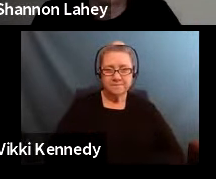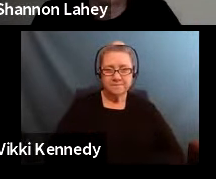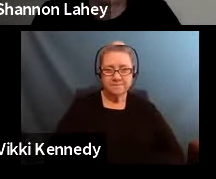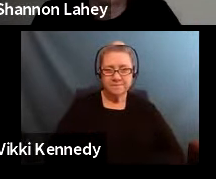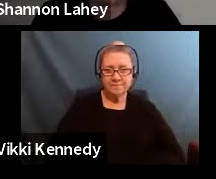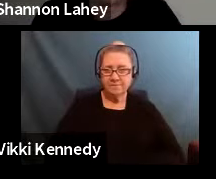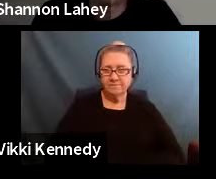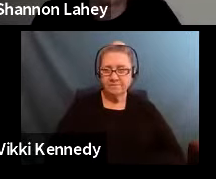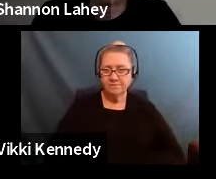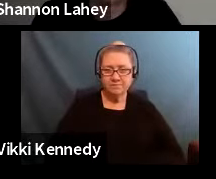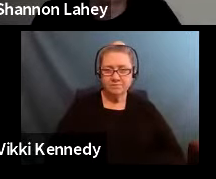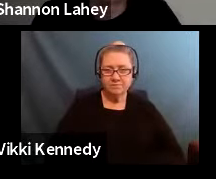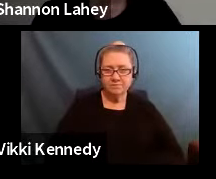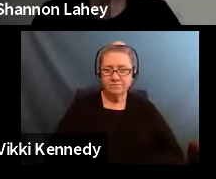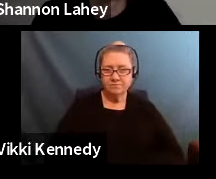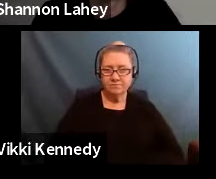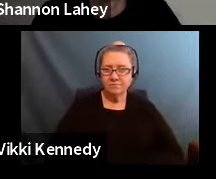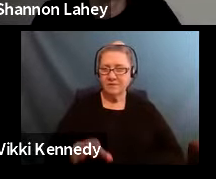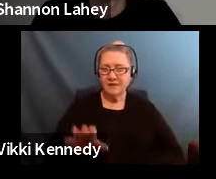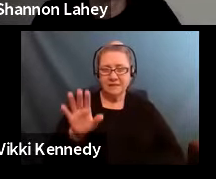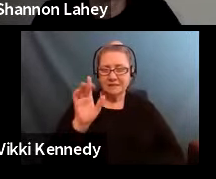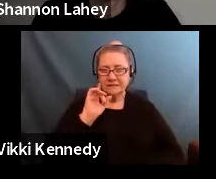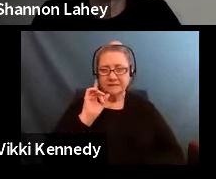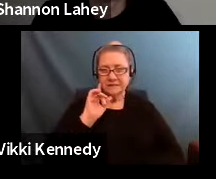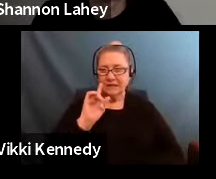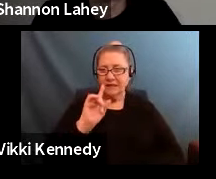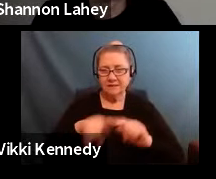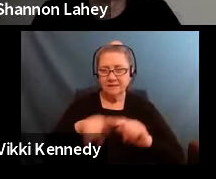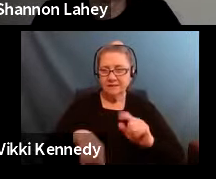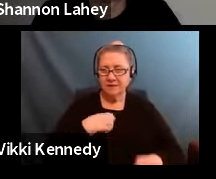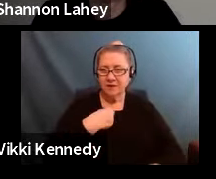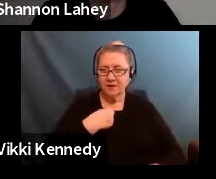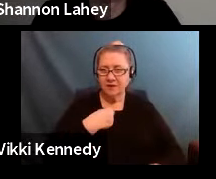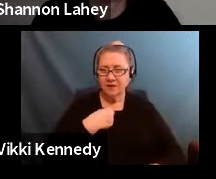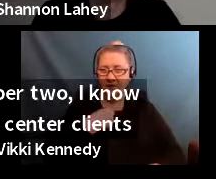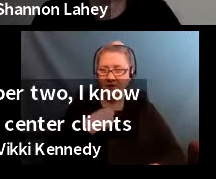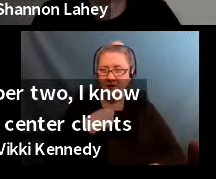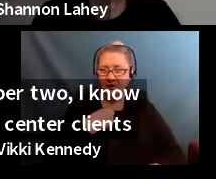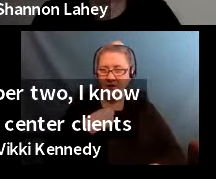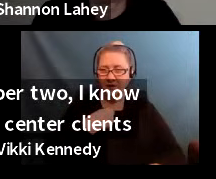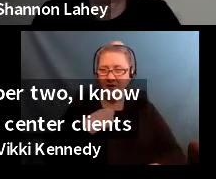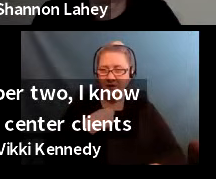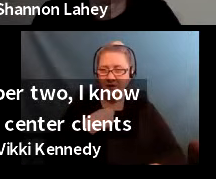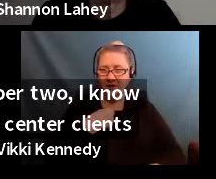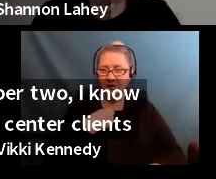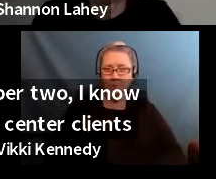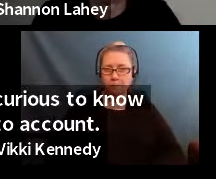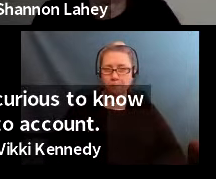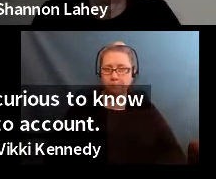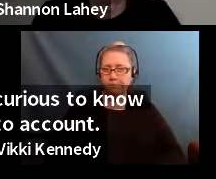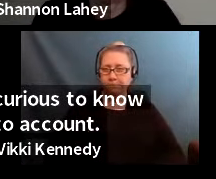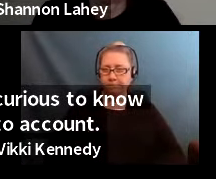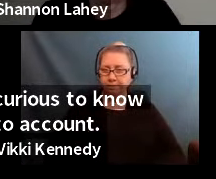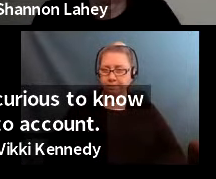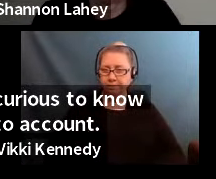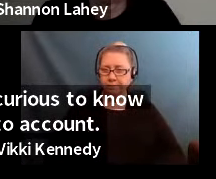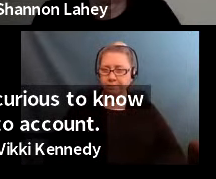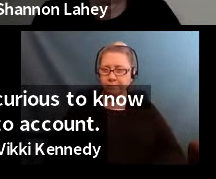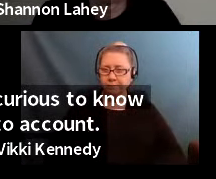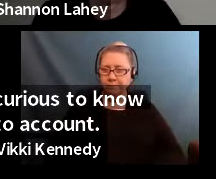Christina, we lost your sound again. Oh, can you hear me? There you go. Yeah. Thank you. Sorry, it's this USB mic.